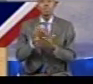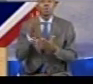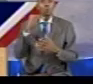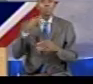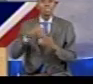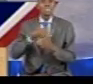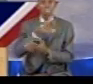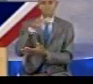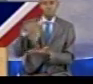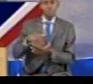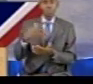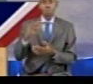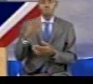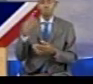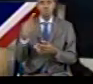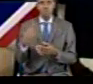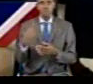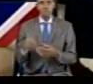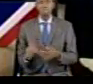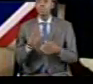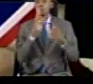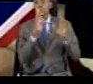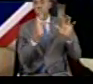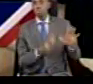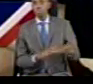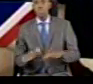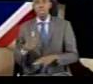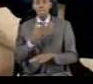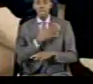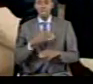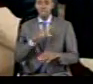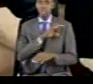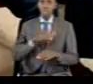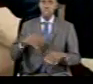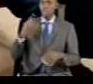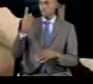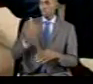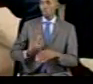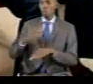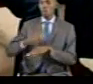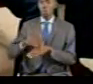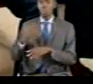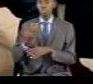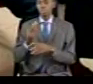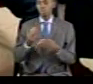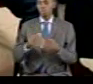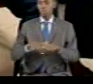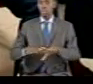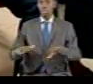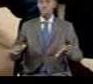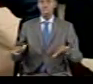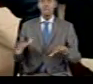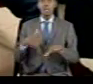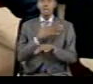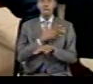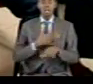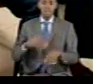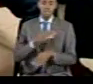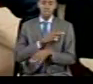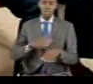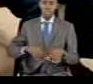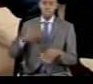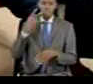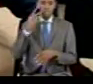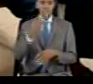sea, and he alone on the land. And he saw them